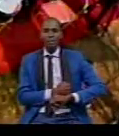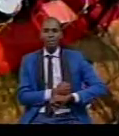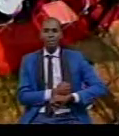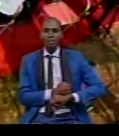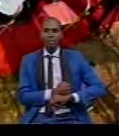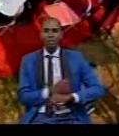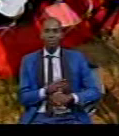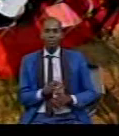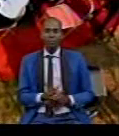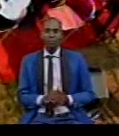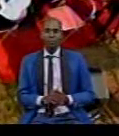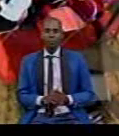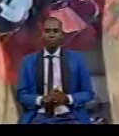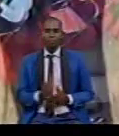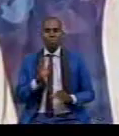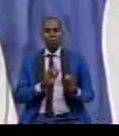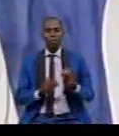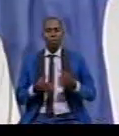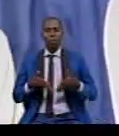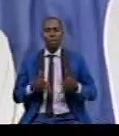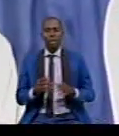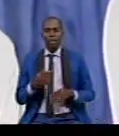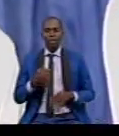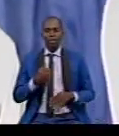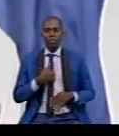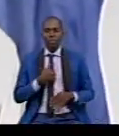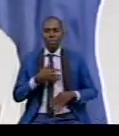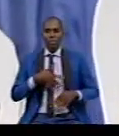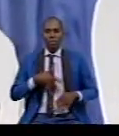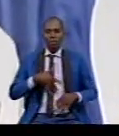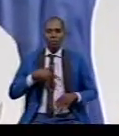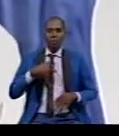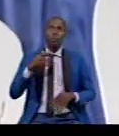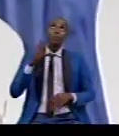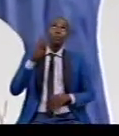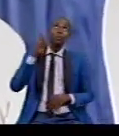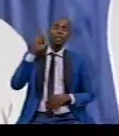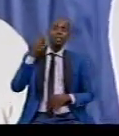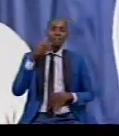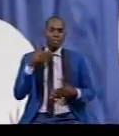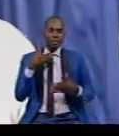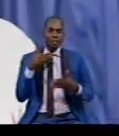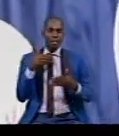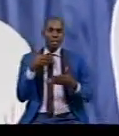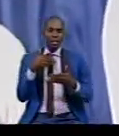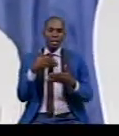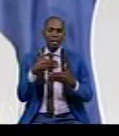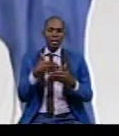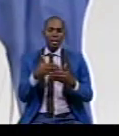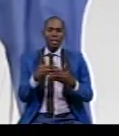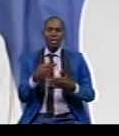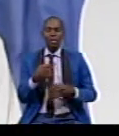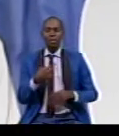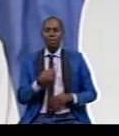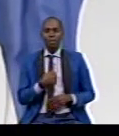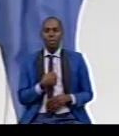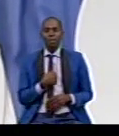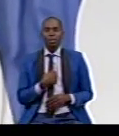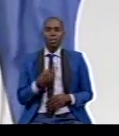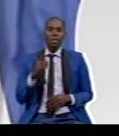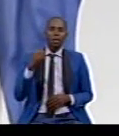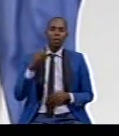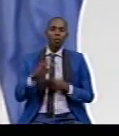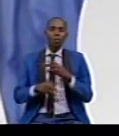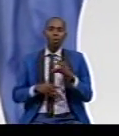the rudiments of the world, and not after Christ. Look at verse 9.